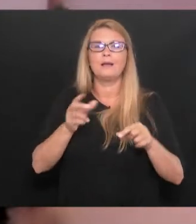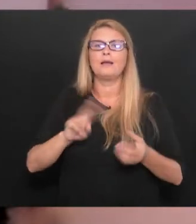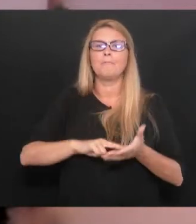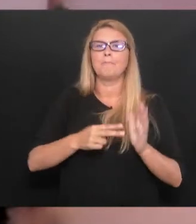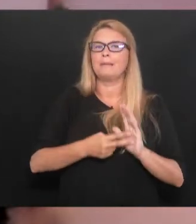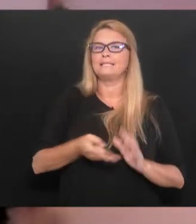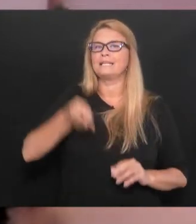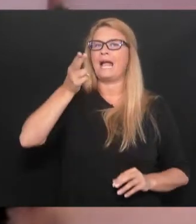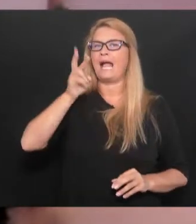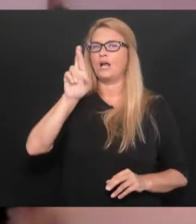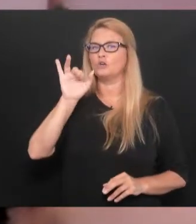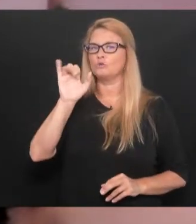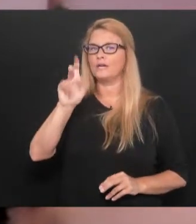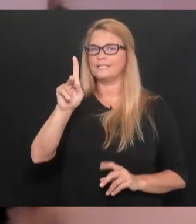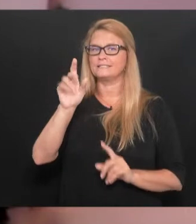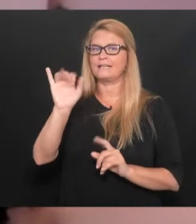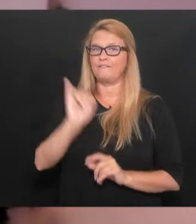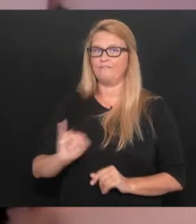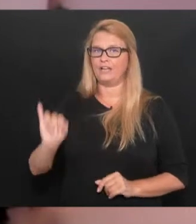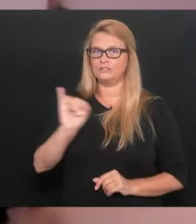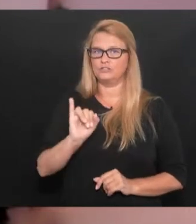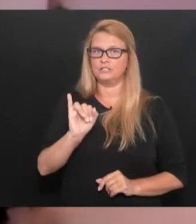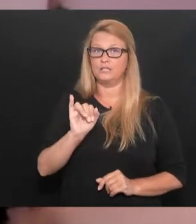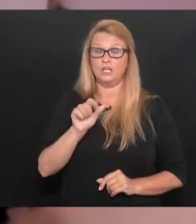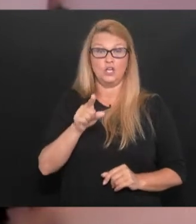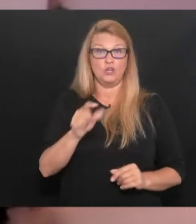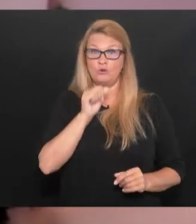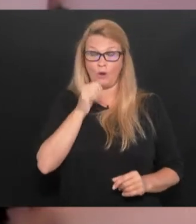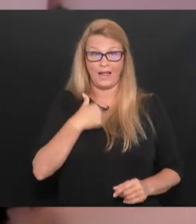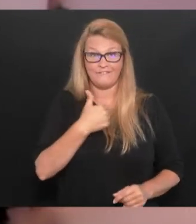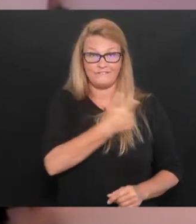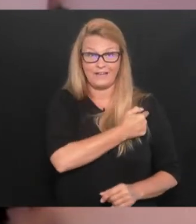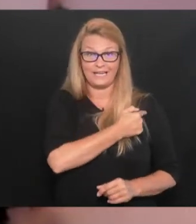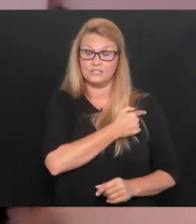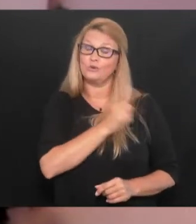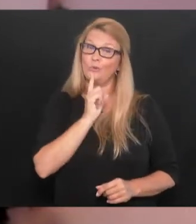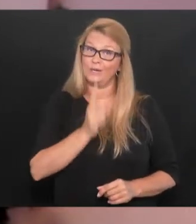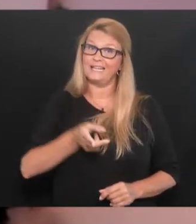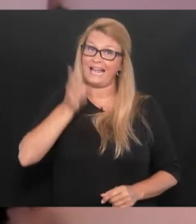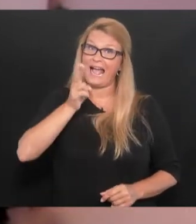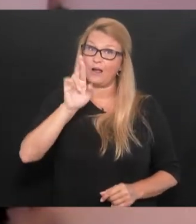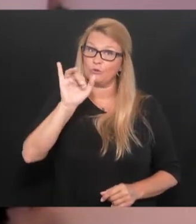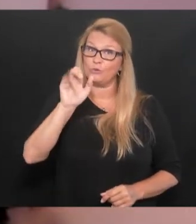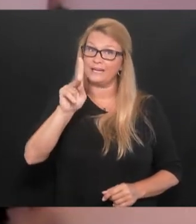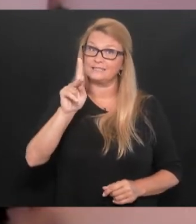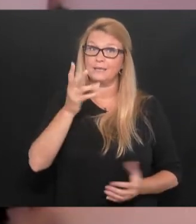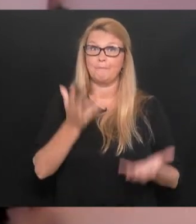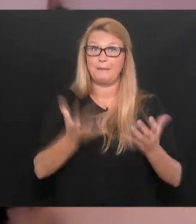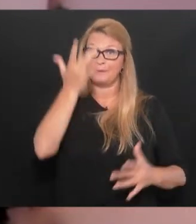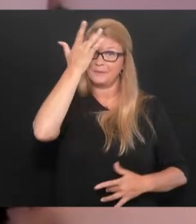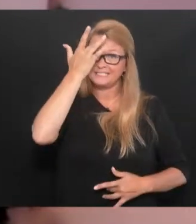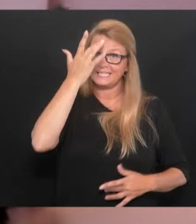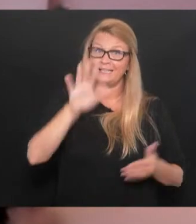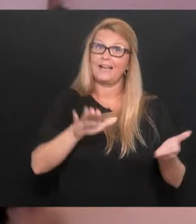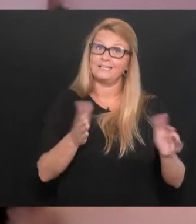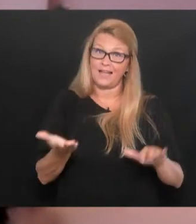being infected. And if you're not vaccinated, a higher risk of getting really sick and maybe dying from this. Thank you.